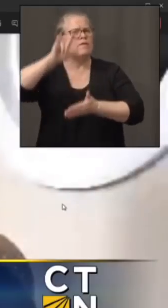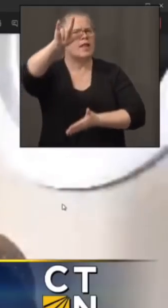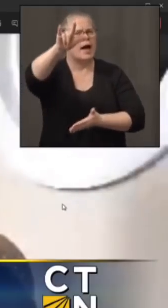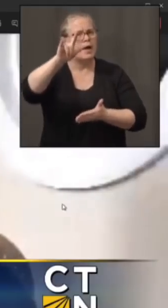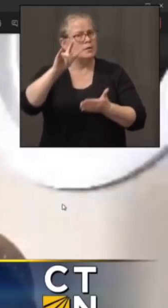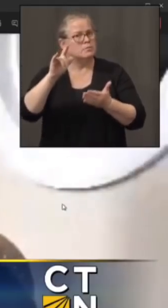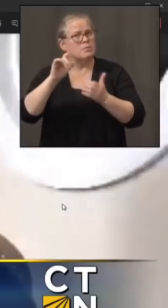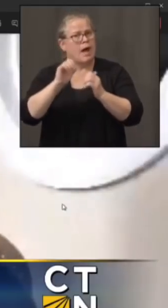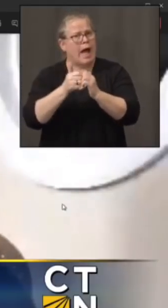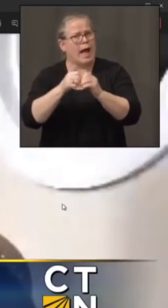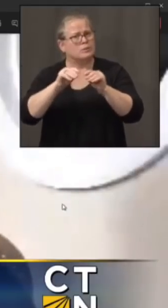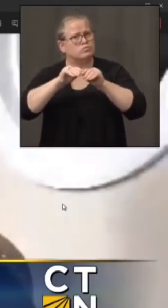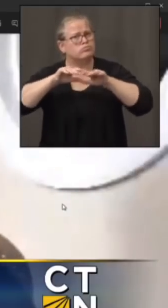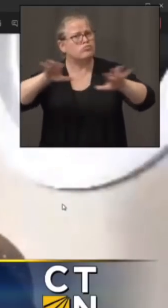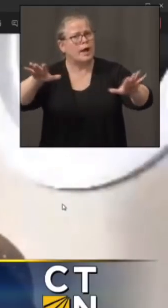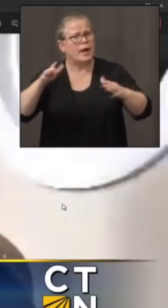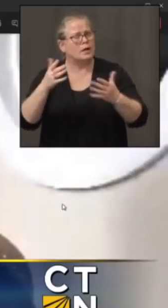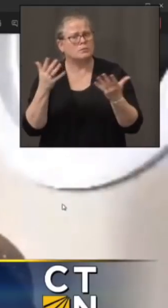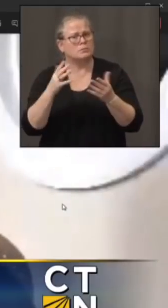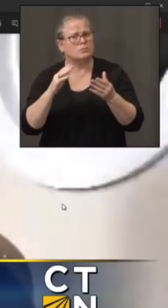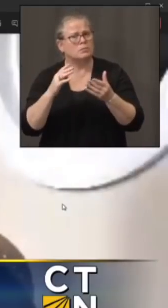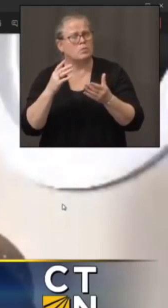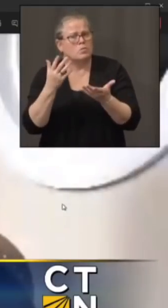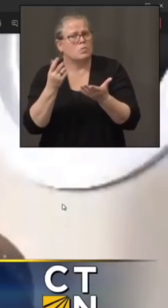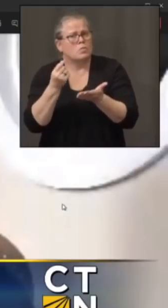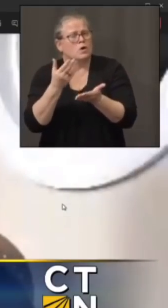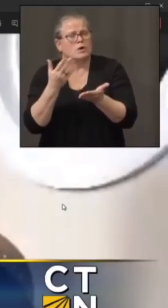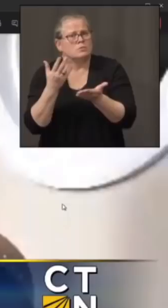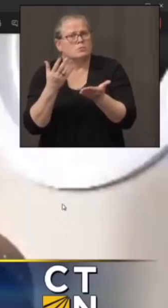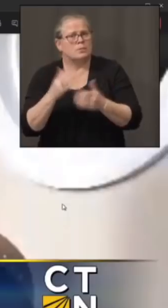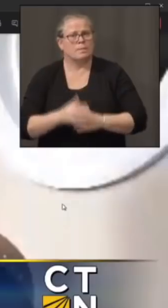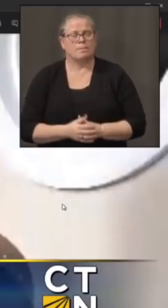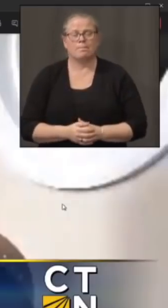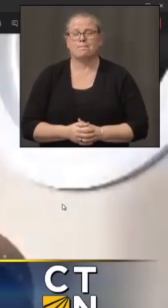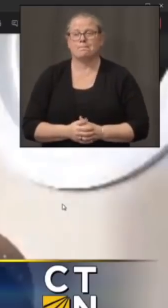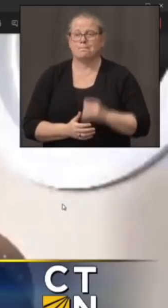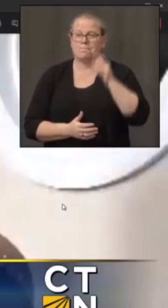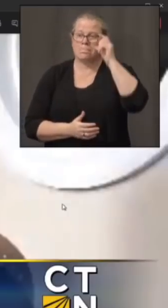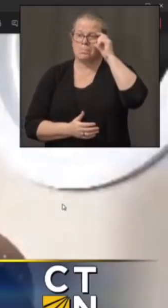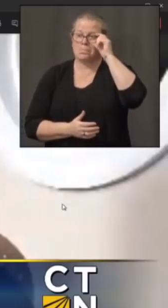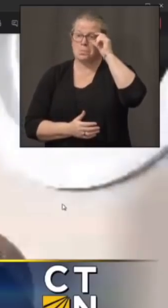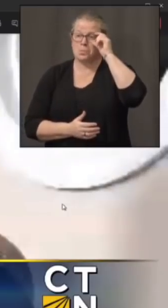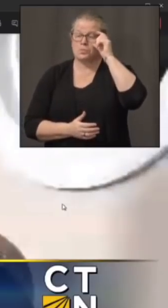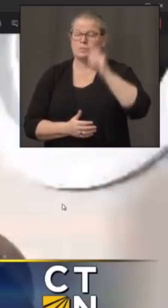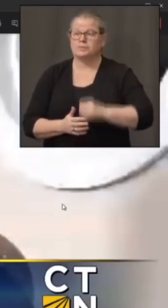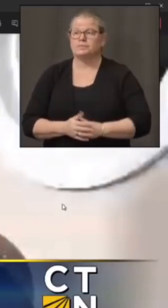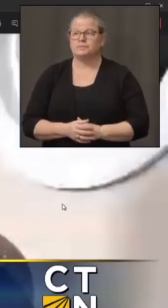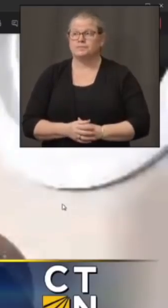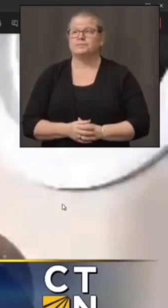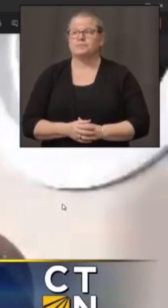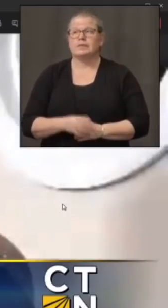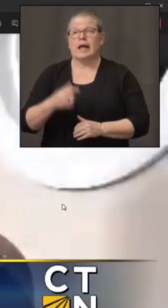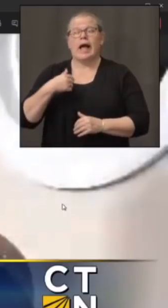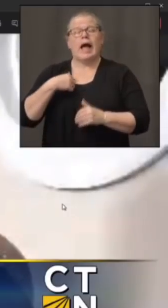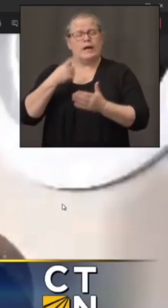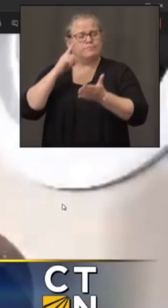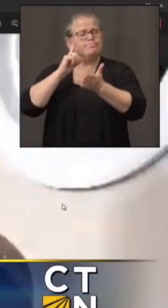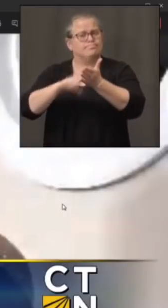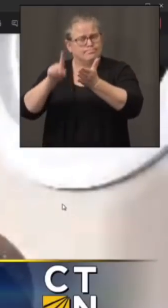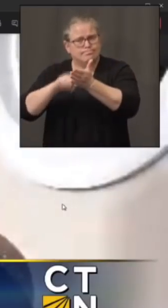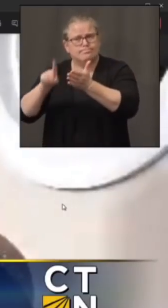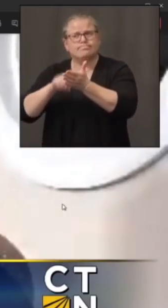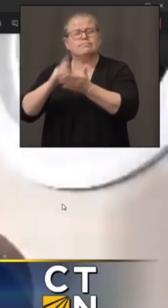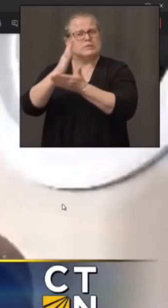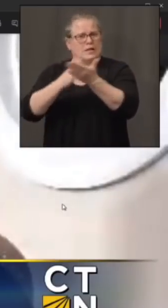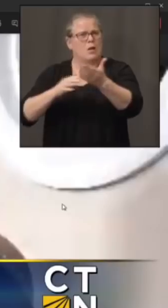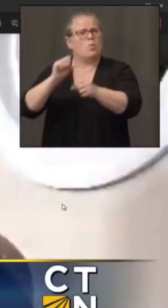Yeah, I've done some work with the airlines on this. I mean, it is the case that the quality of air on